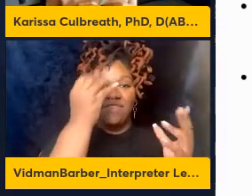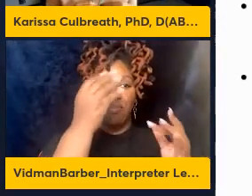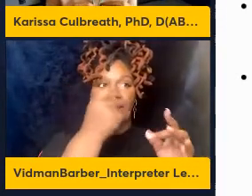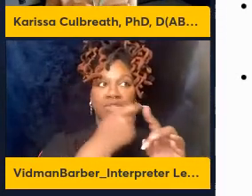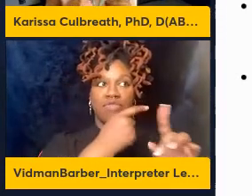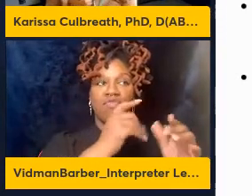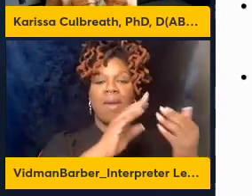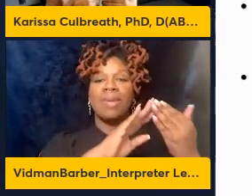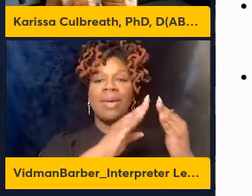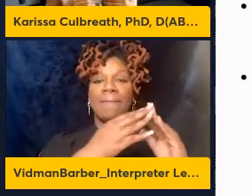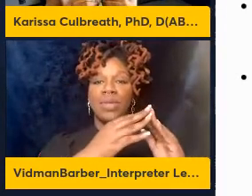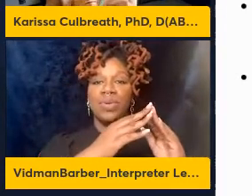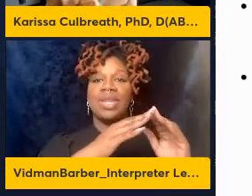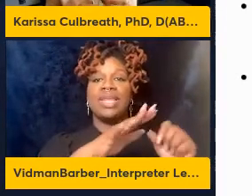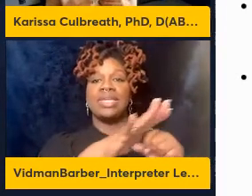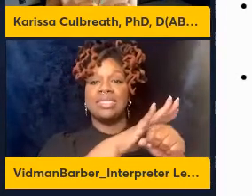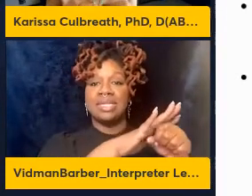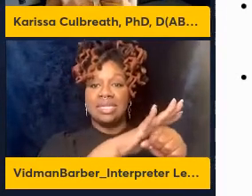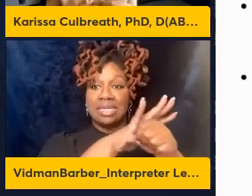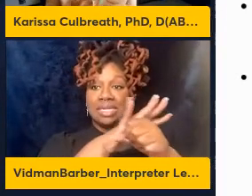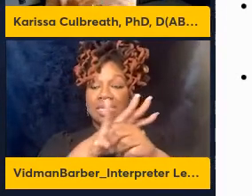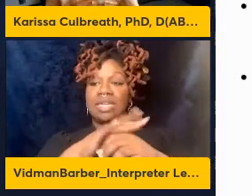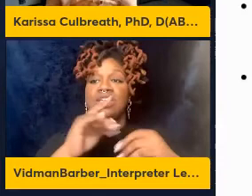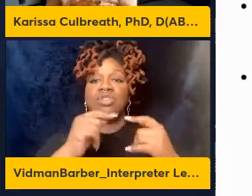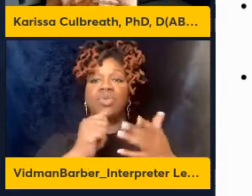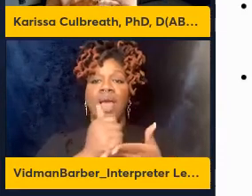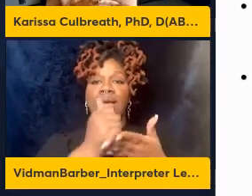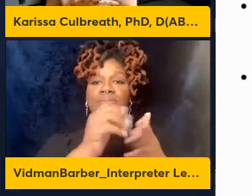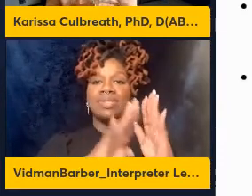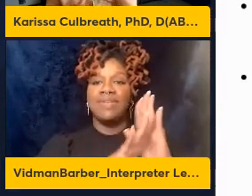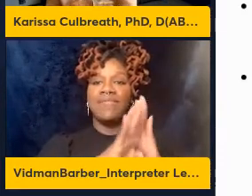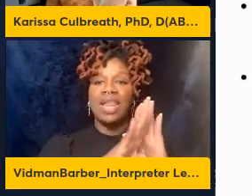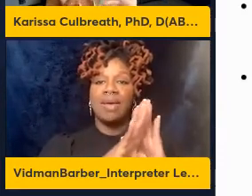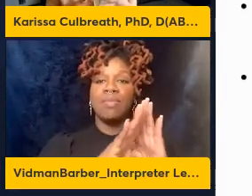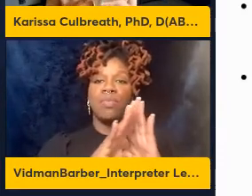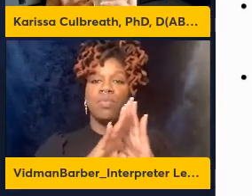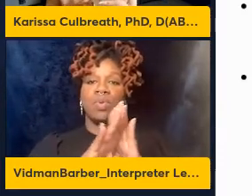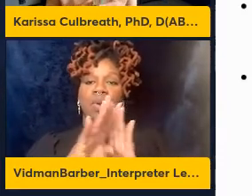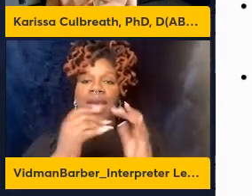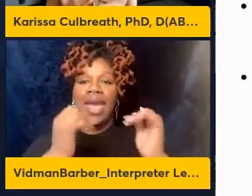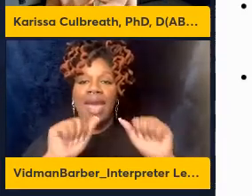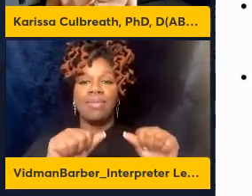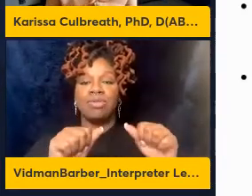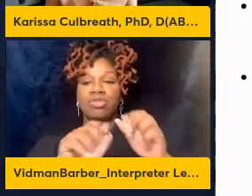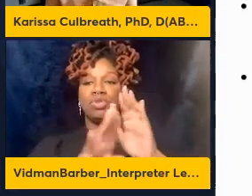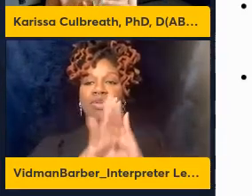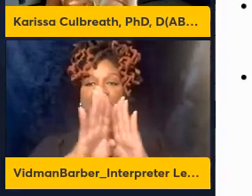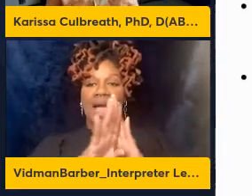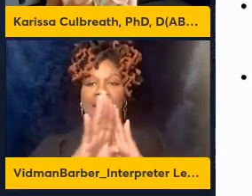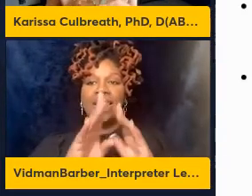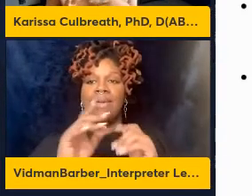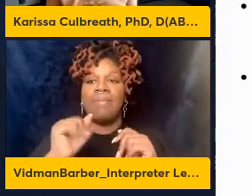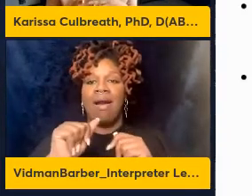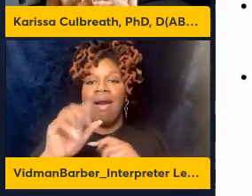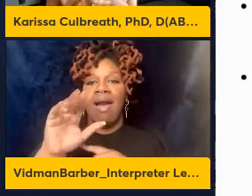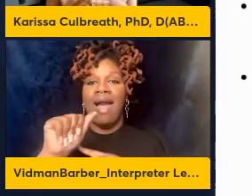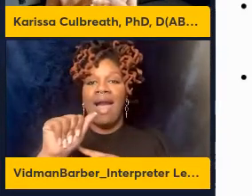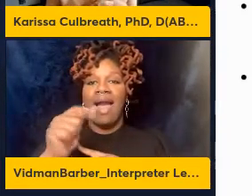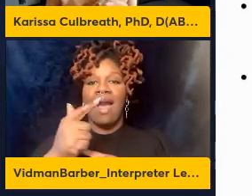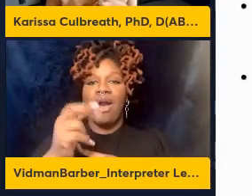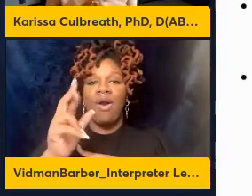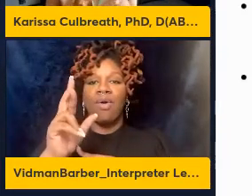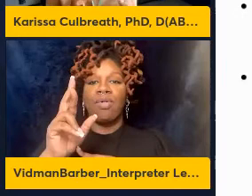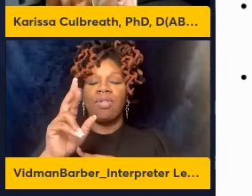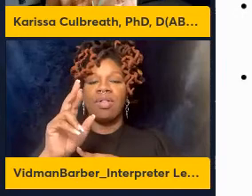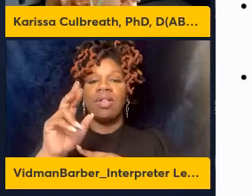communities to be able to develop. We've developed a proprietary algorithm where we are able to